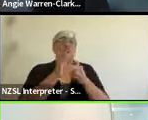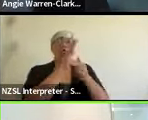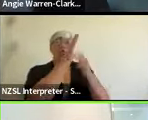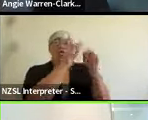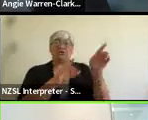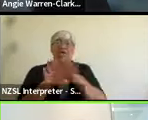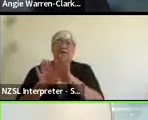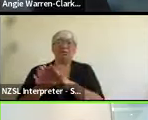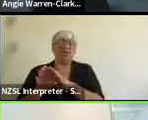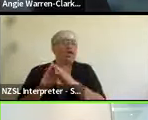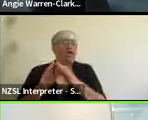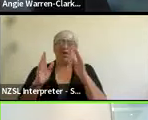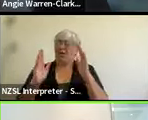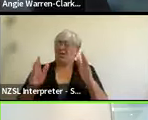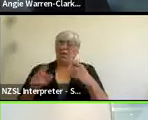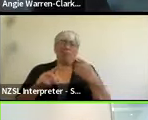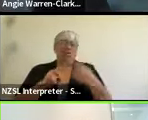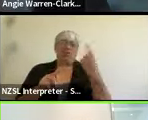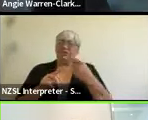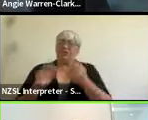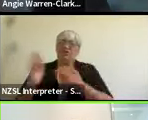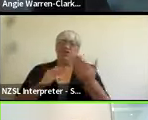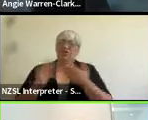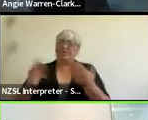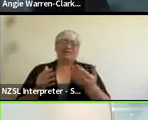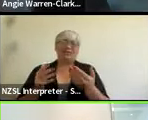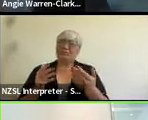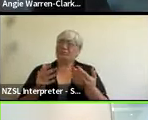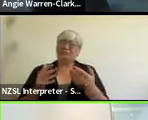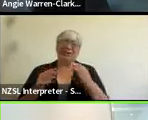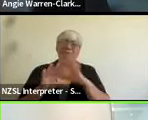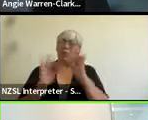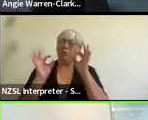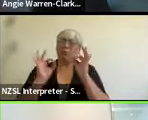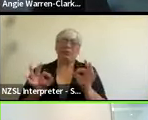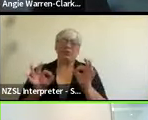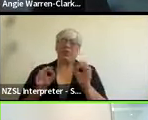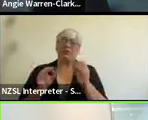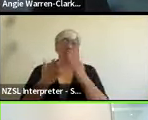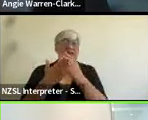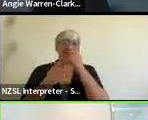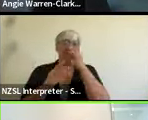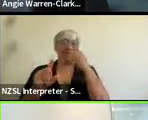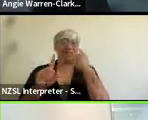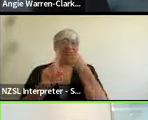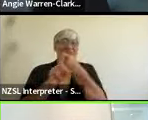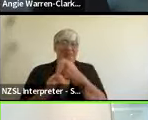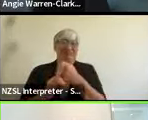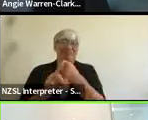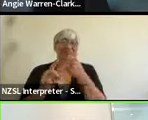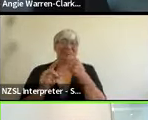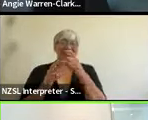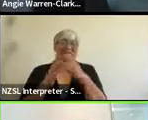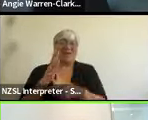emergency wasn't as good as it could be. That would impact disabled people as well. When you've got your telecommunications out